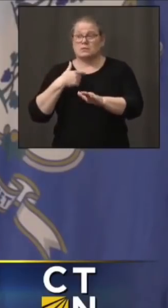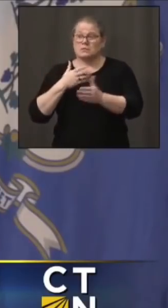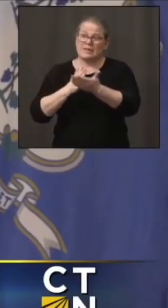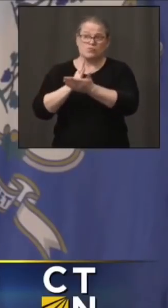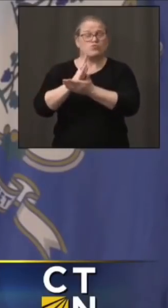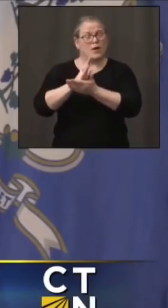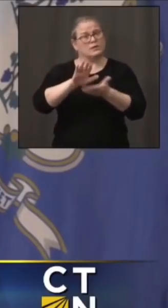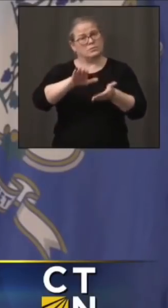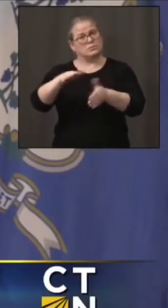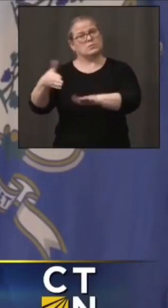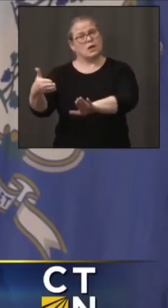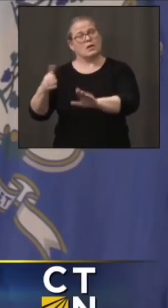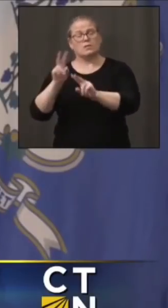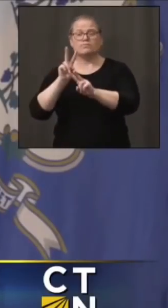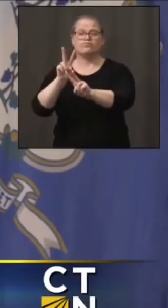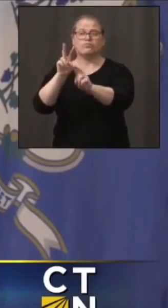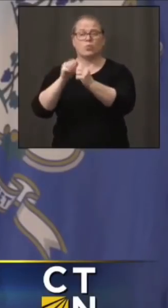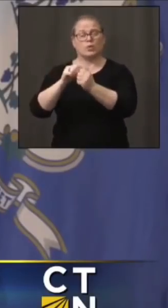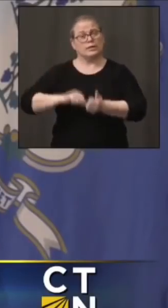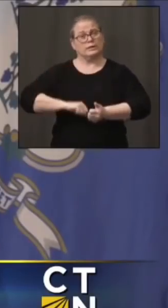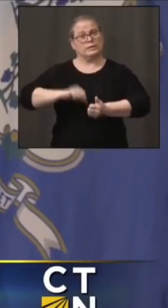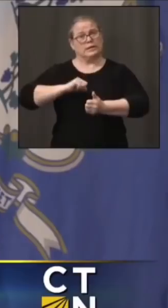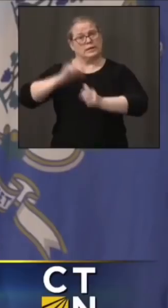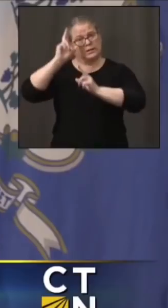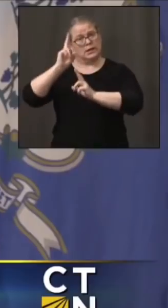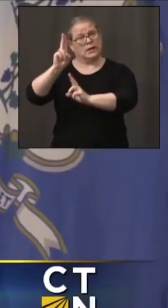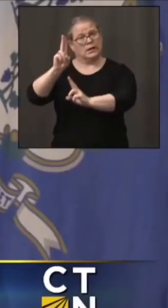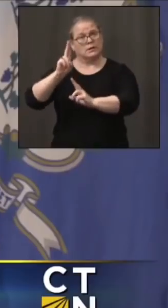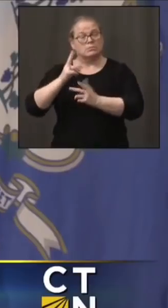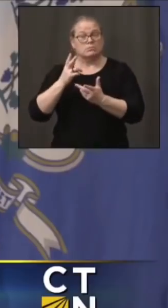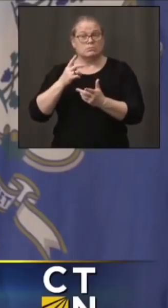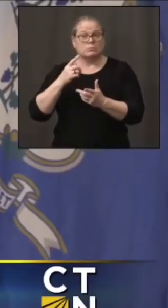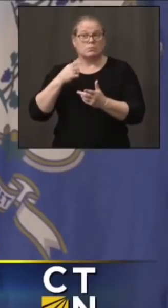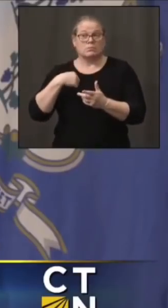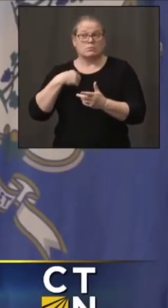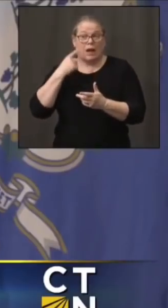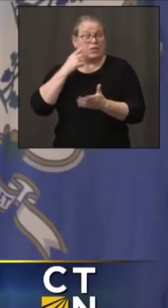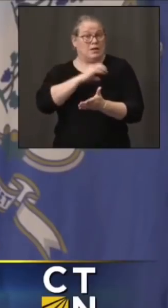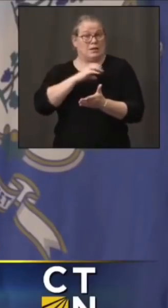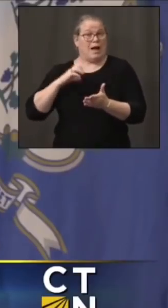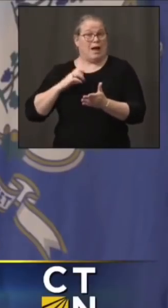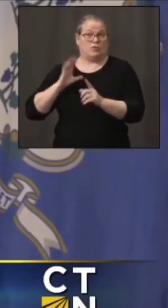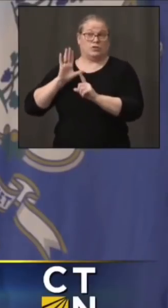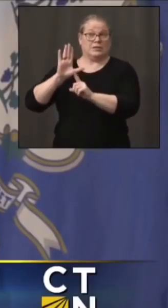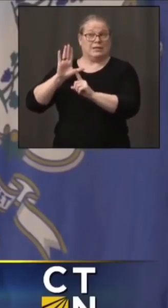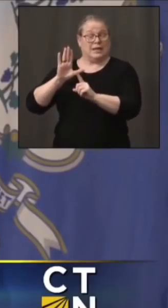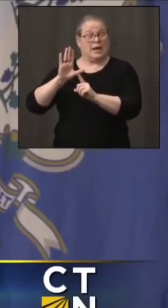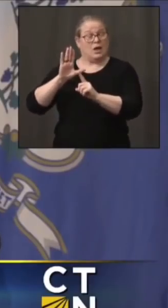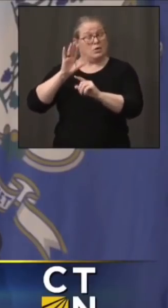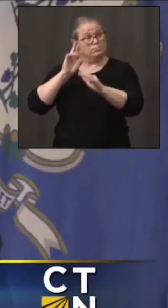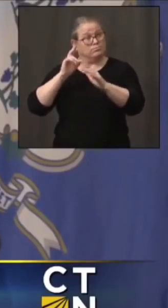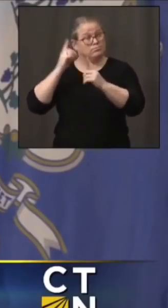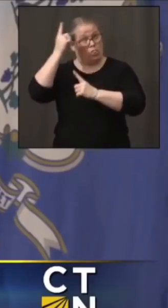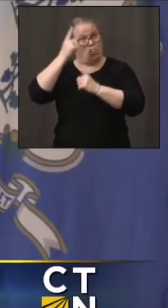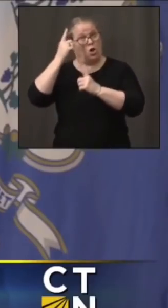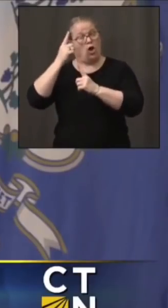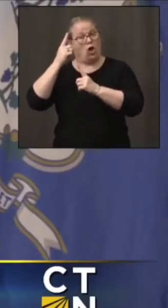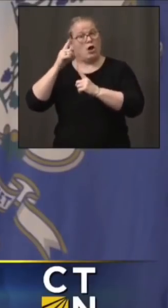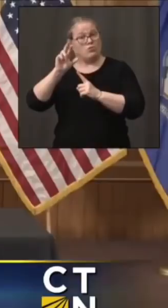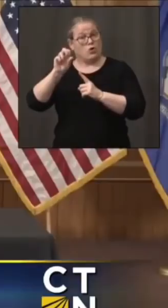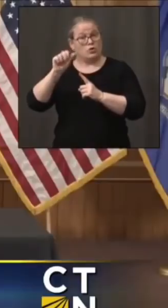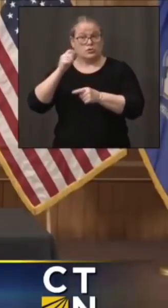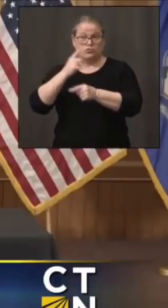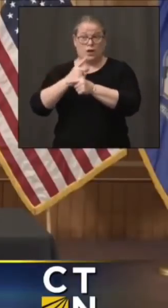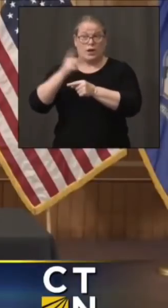think that's what Congress was thinking, Rosa, when you put that item in there for the funeral homes. Mm-hmm.